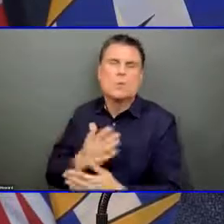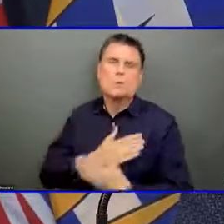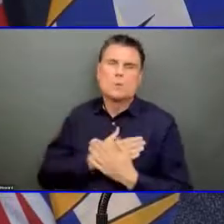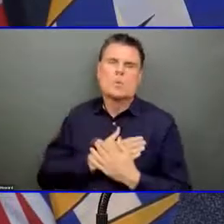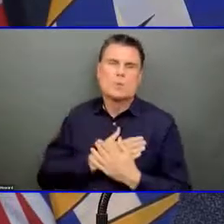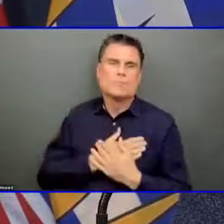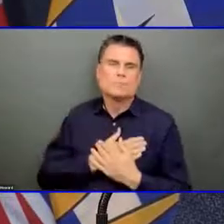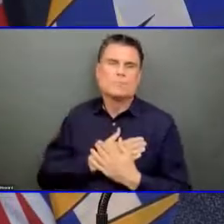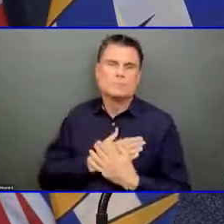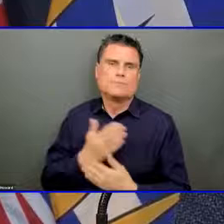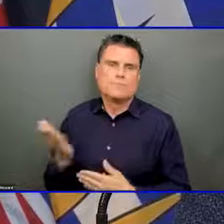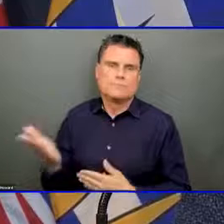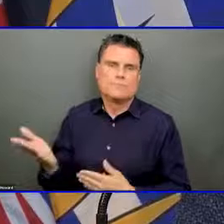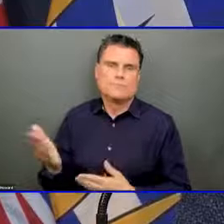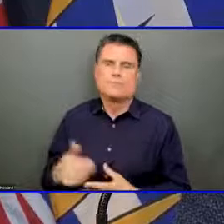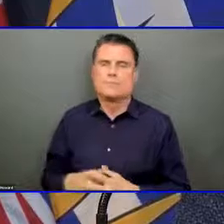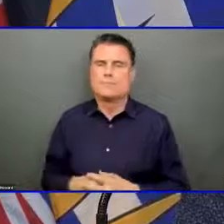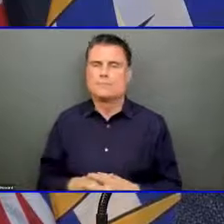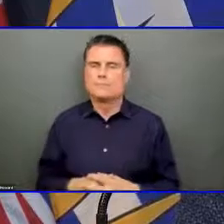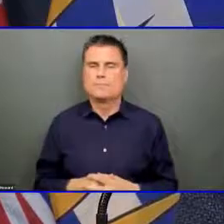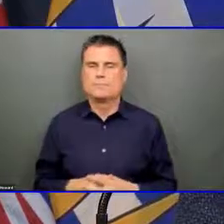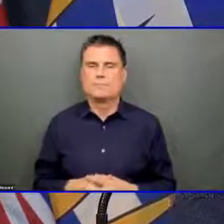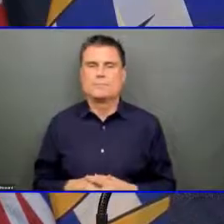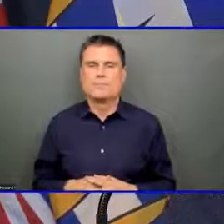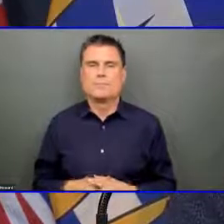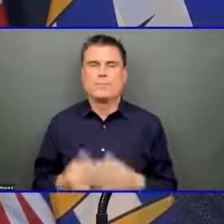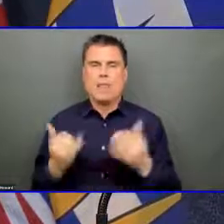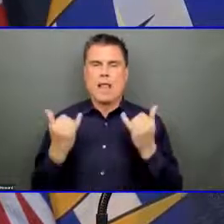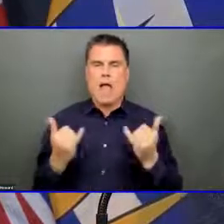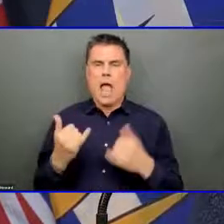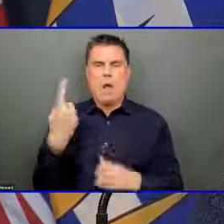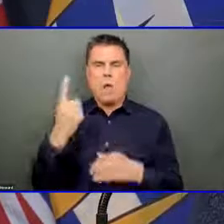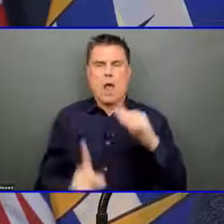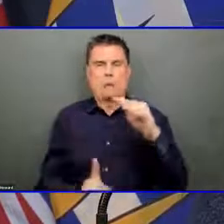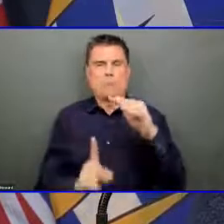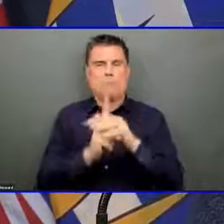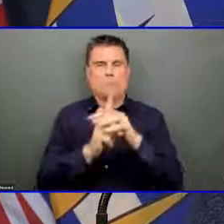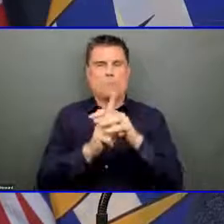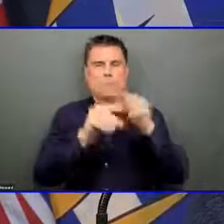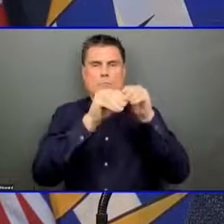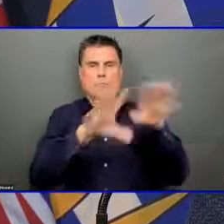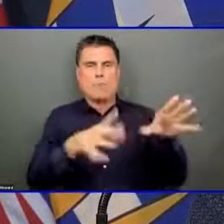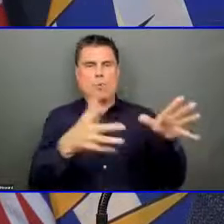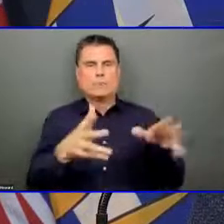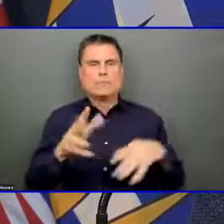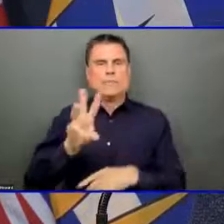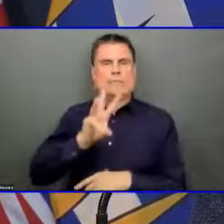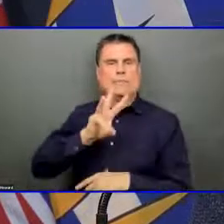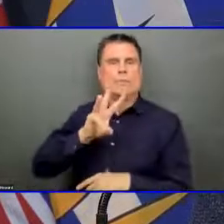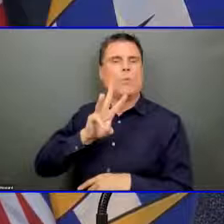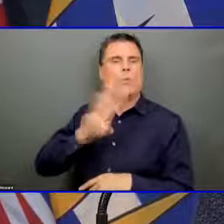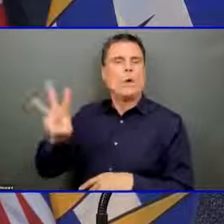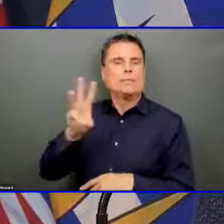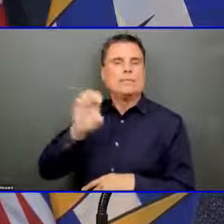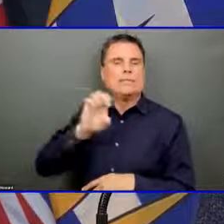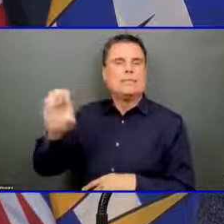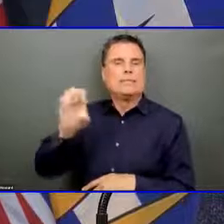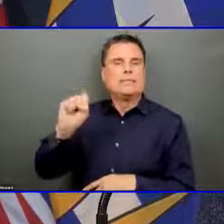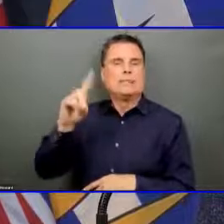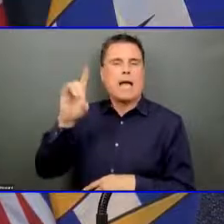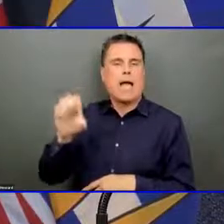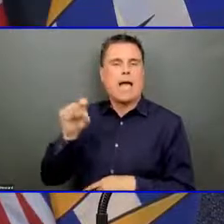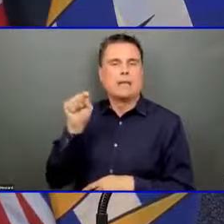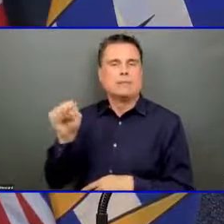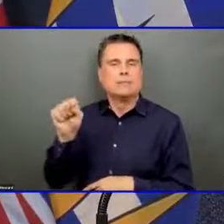been declared over at the Westside Care Residence, and now are down to 9 active outbreaks in long-term care assisted living